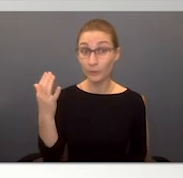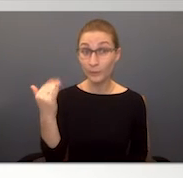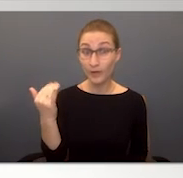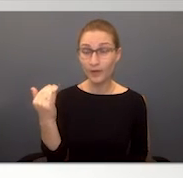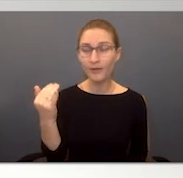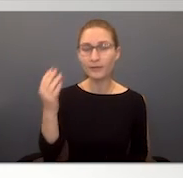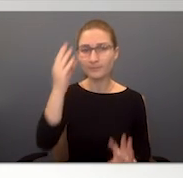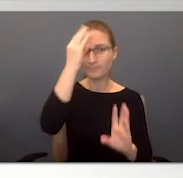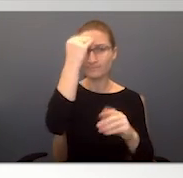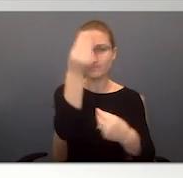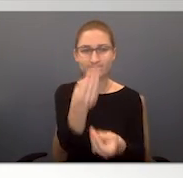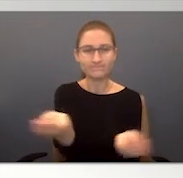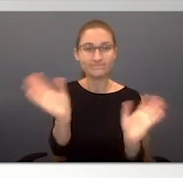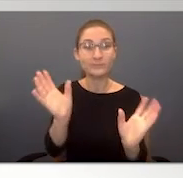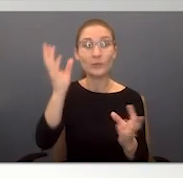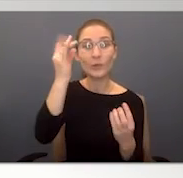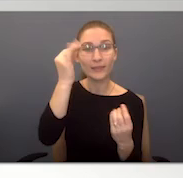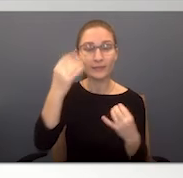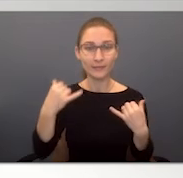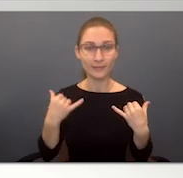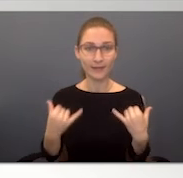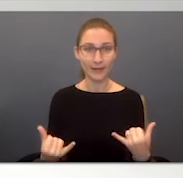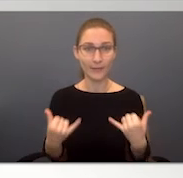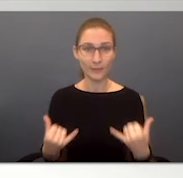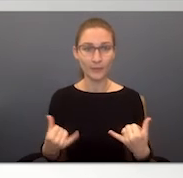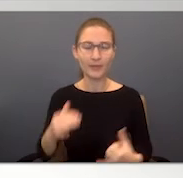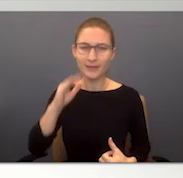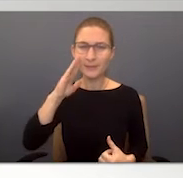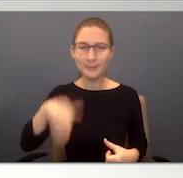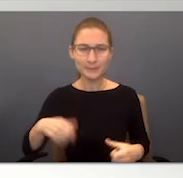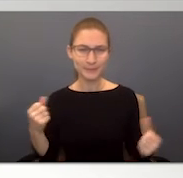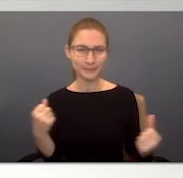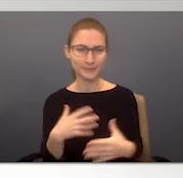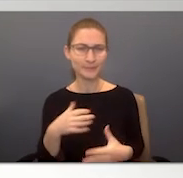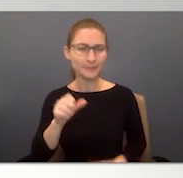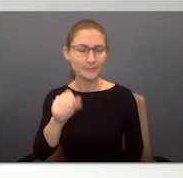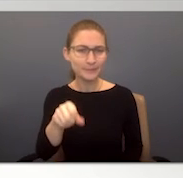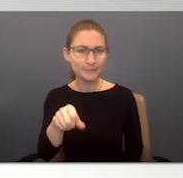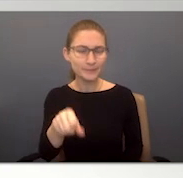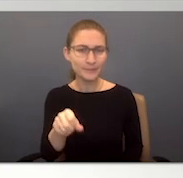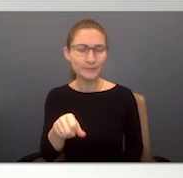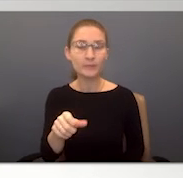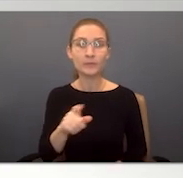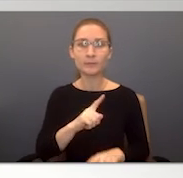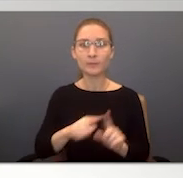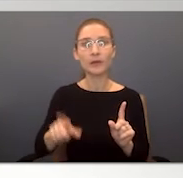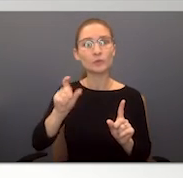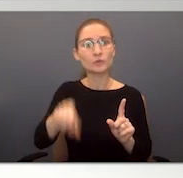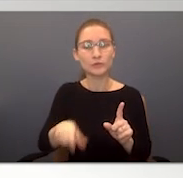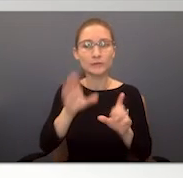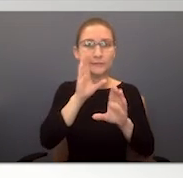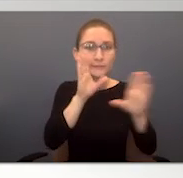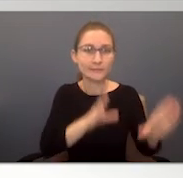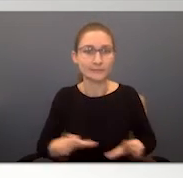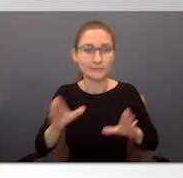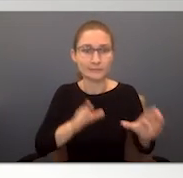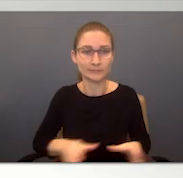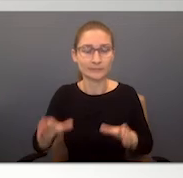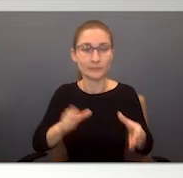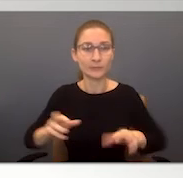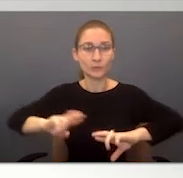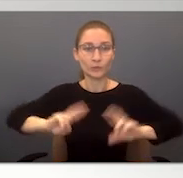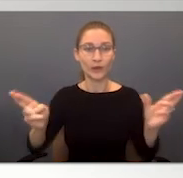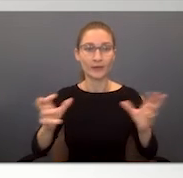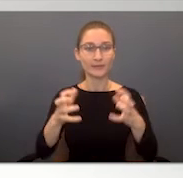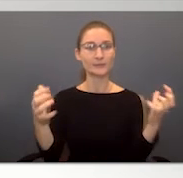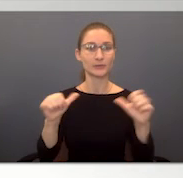possible. So you got to think about the aftermath of a hurricane or a natural disaster. You have to think about the cooking process,